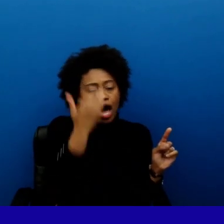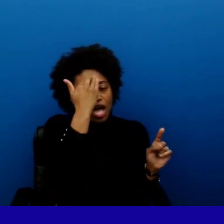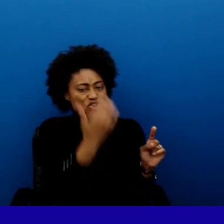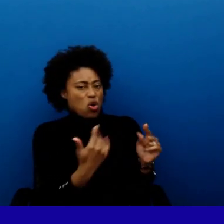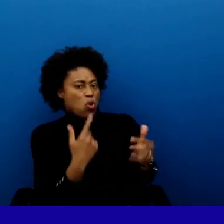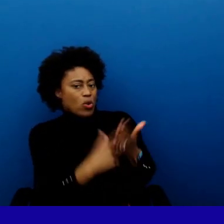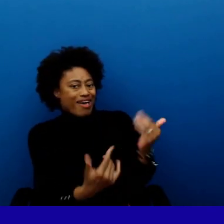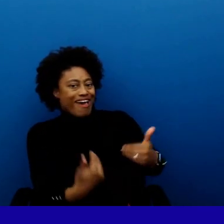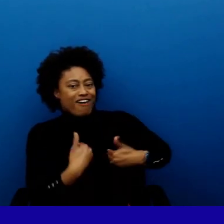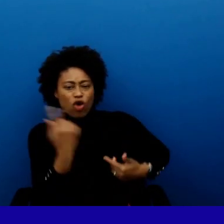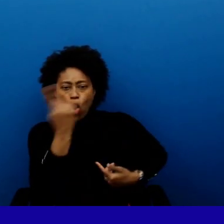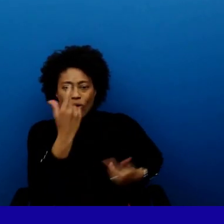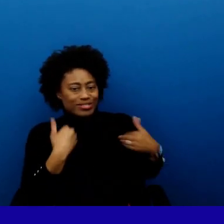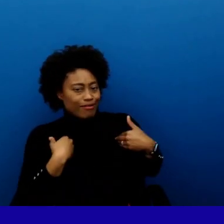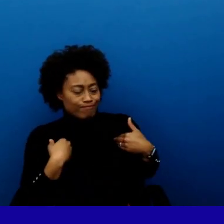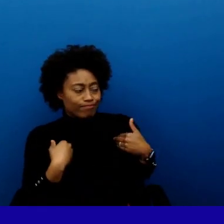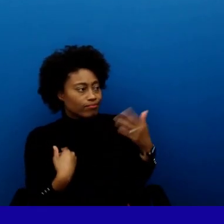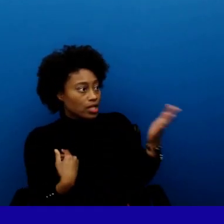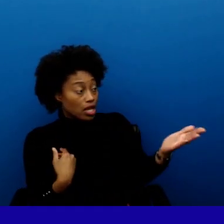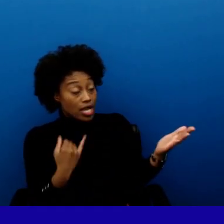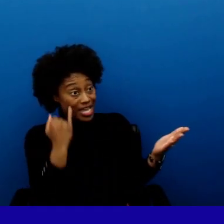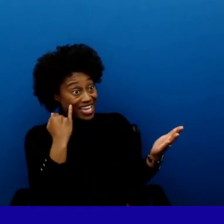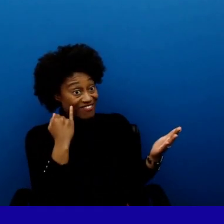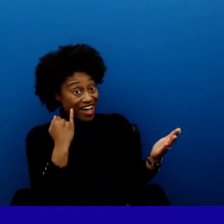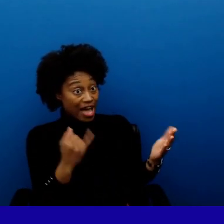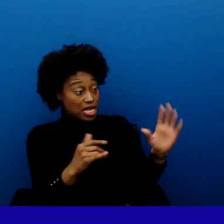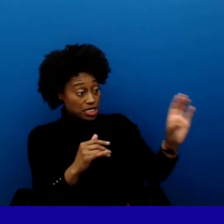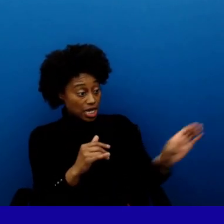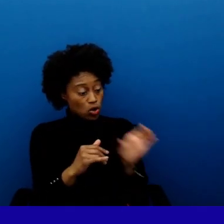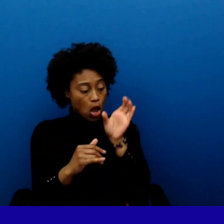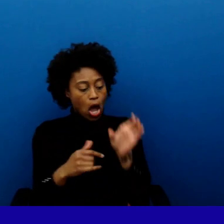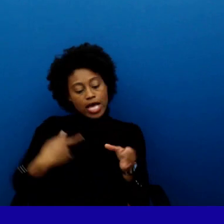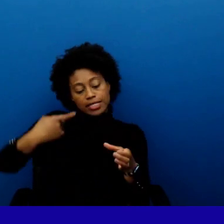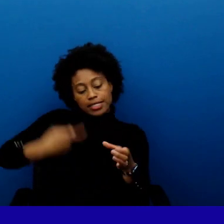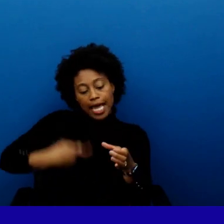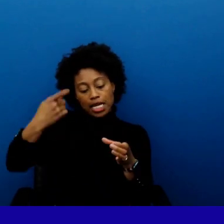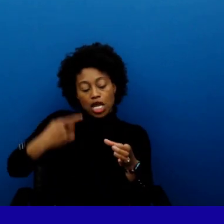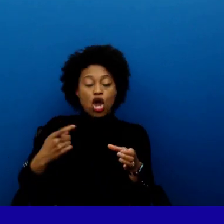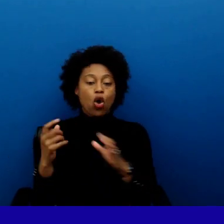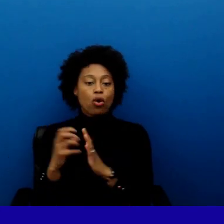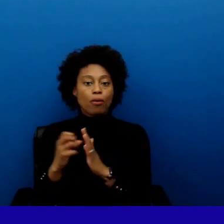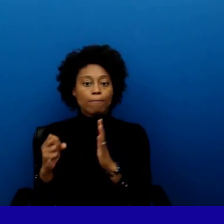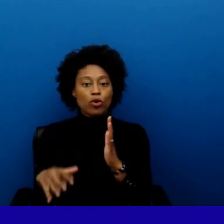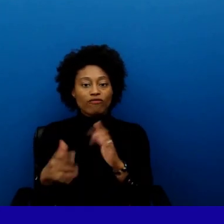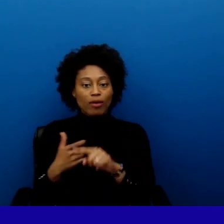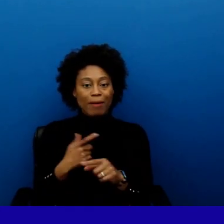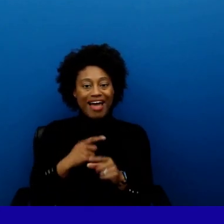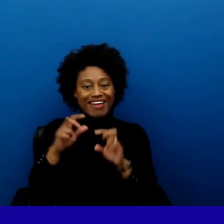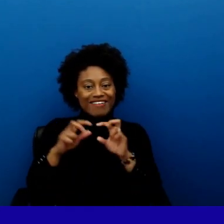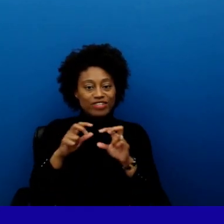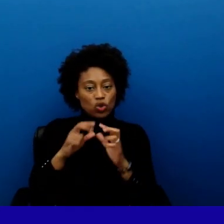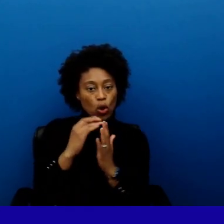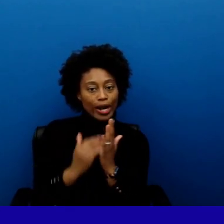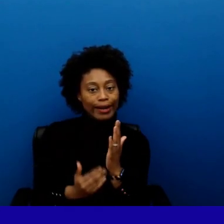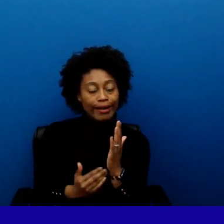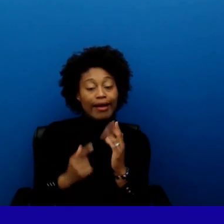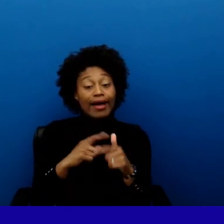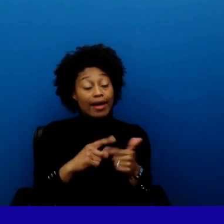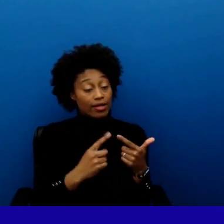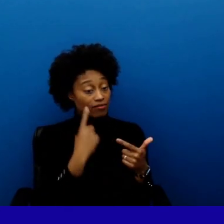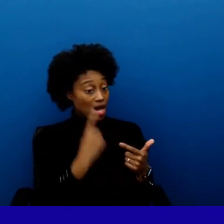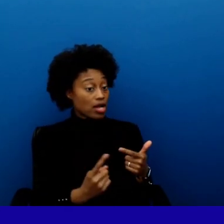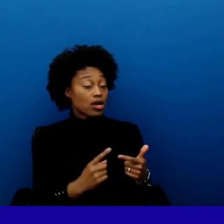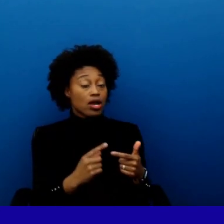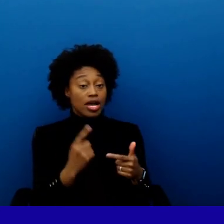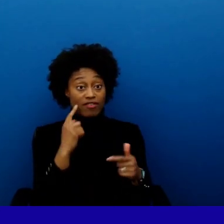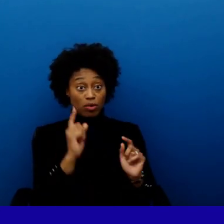hand because as I take something out, I rescan it. It removes it from my inventory. When I'm sitting down to do shopping lists, I just have to open